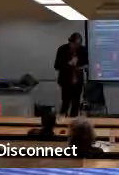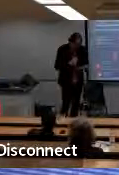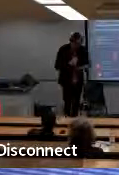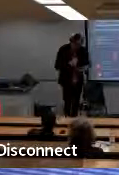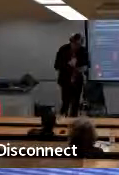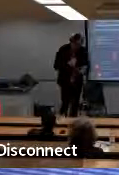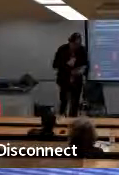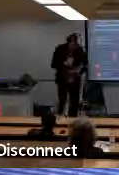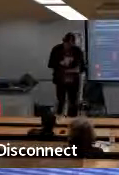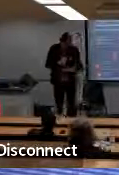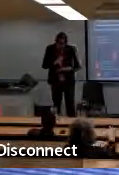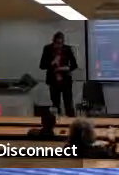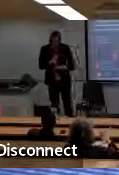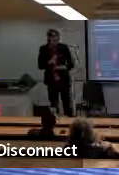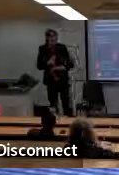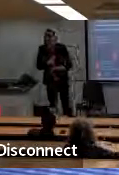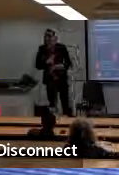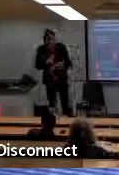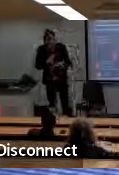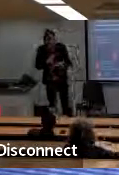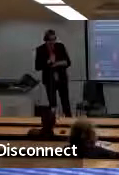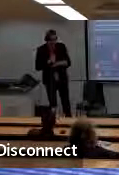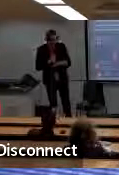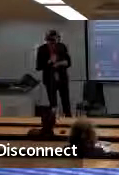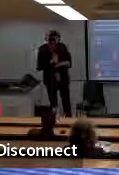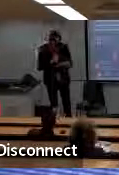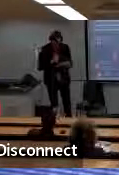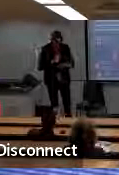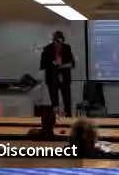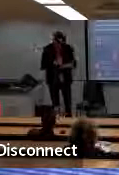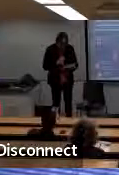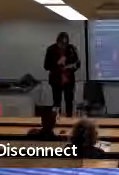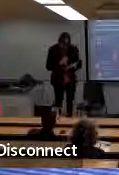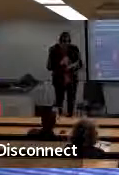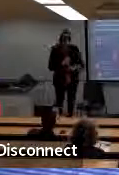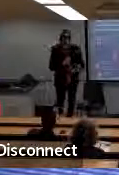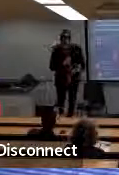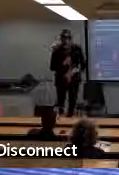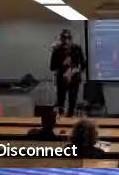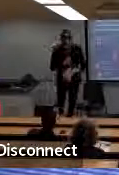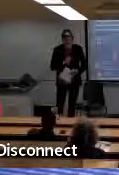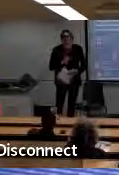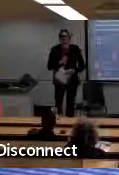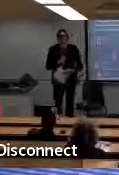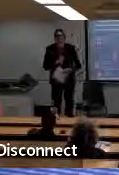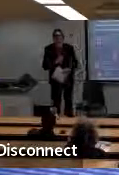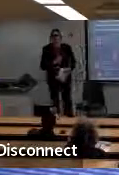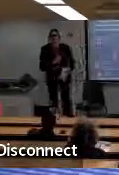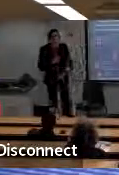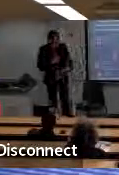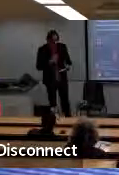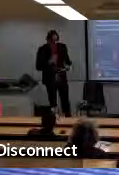detox. However, this connection is still very real for many people, and as Ellen will outline, it manifests itself in